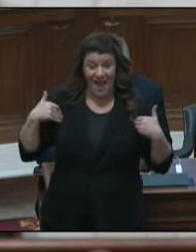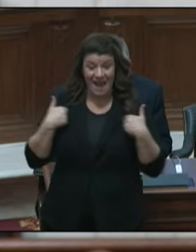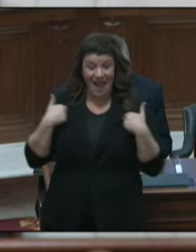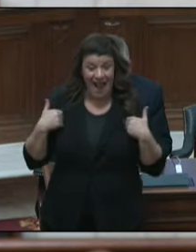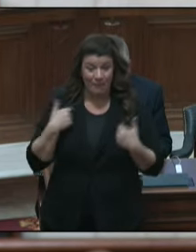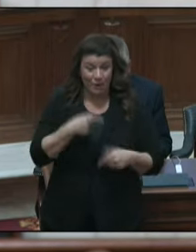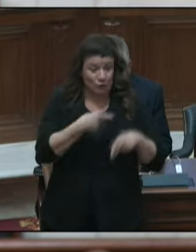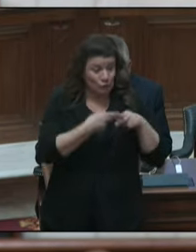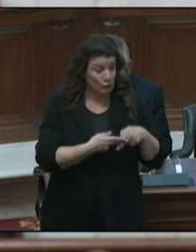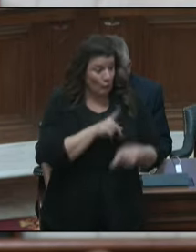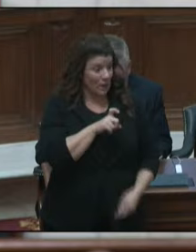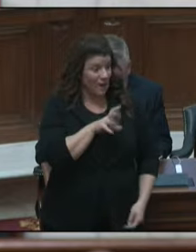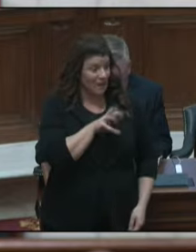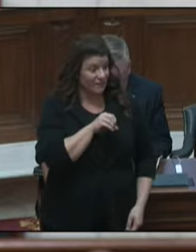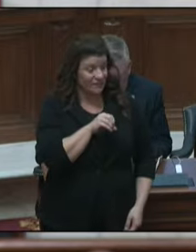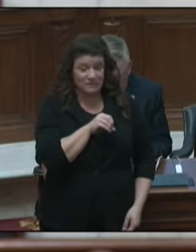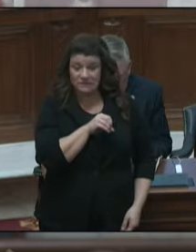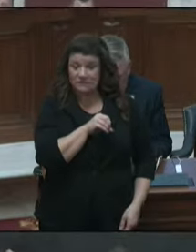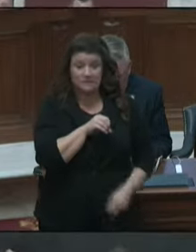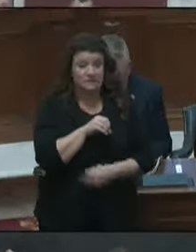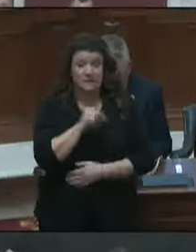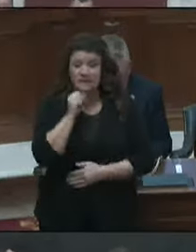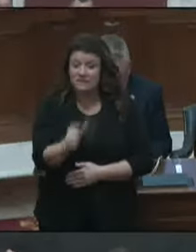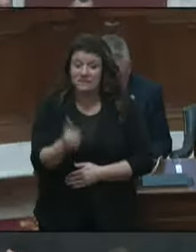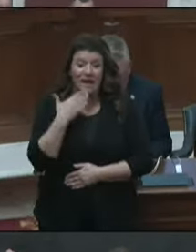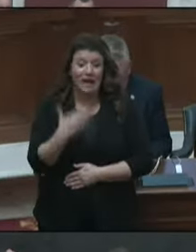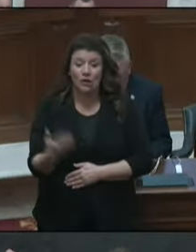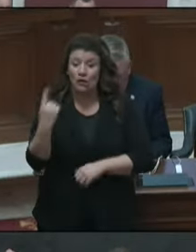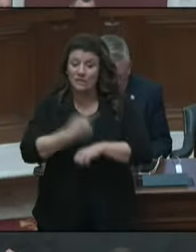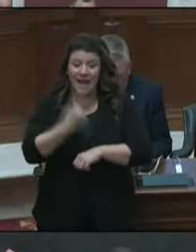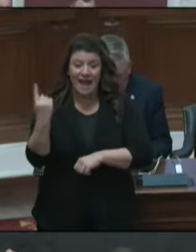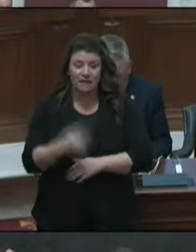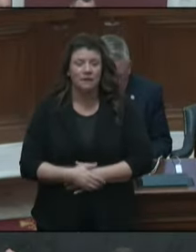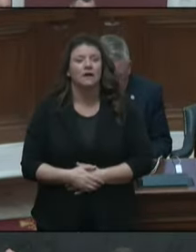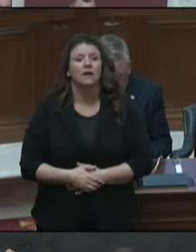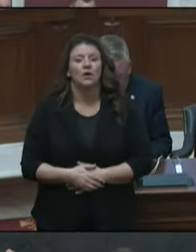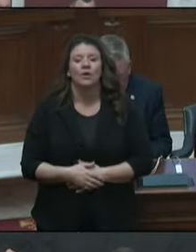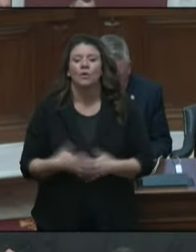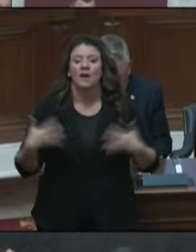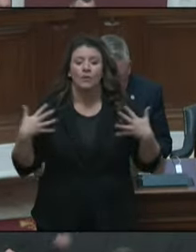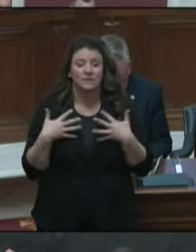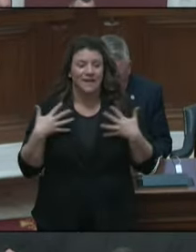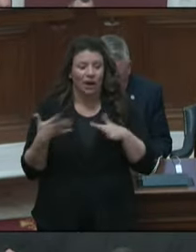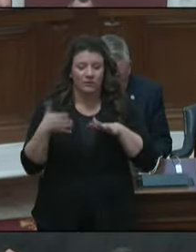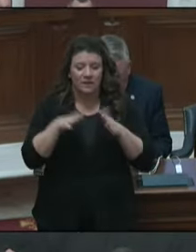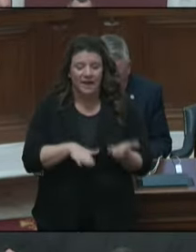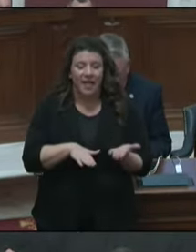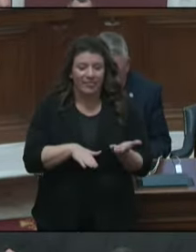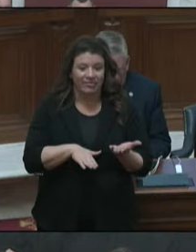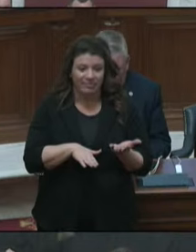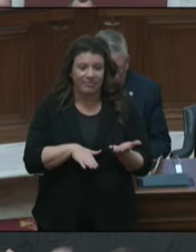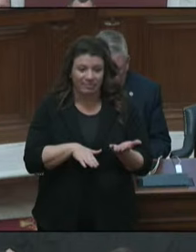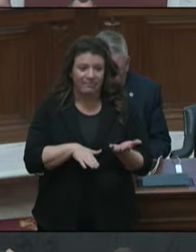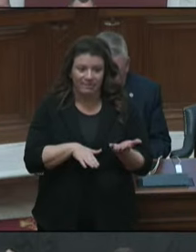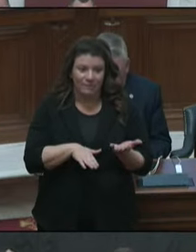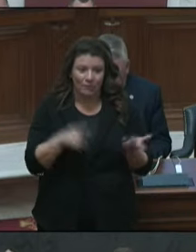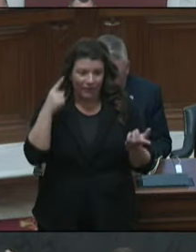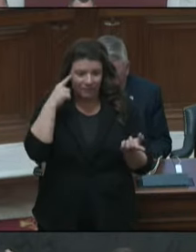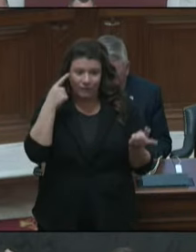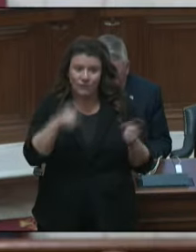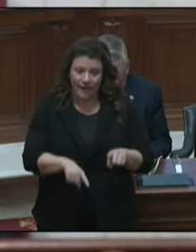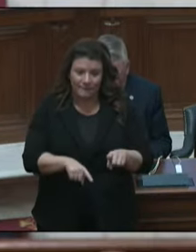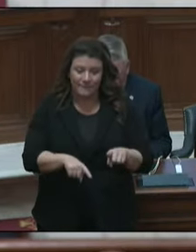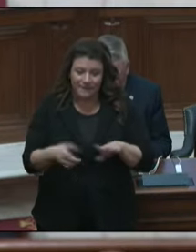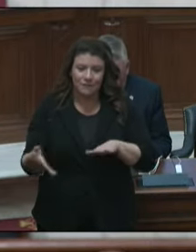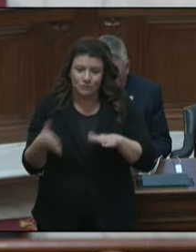150 pounds. Not a good day at all. We were scared to death that we were going to lose him. We really, really thought we